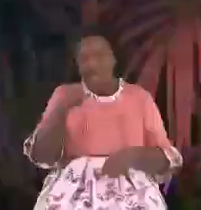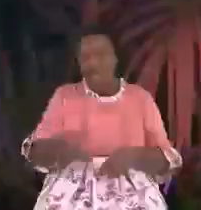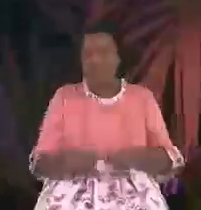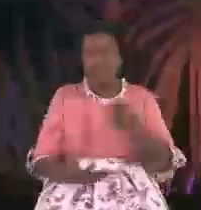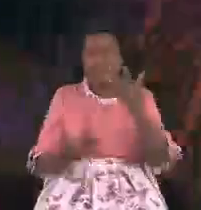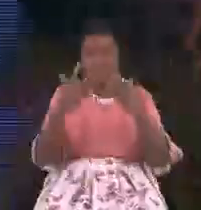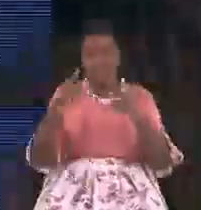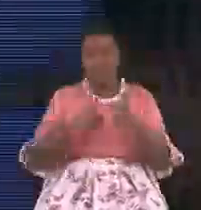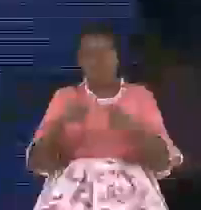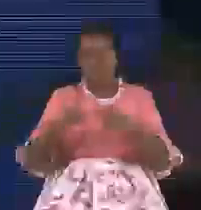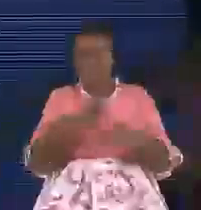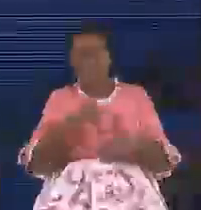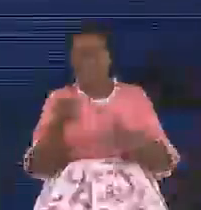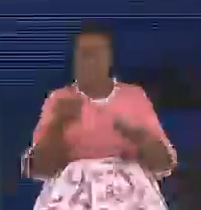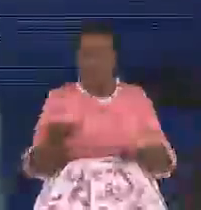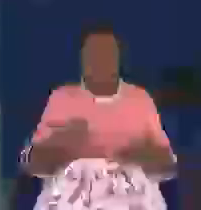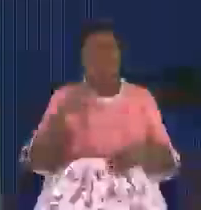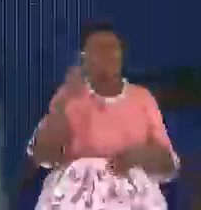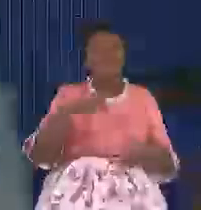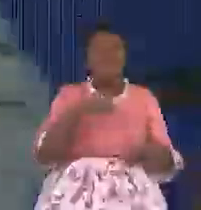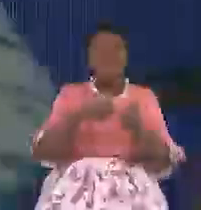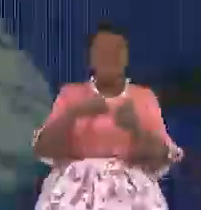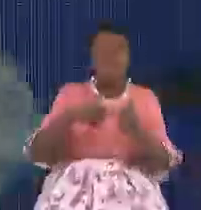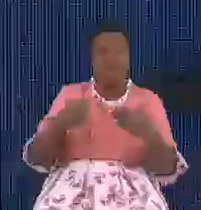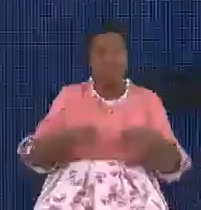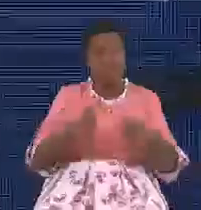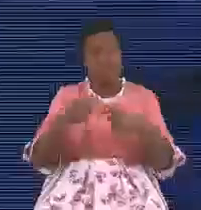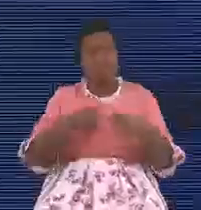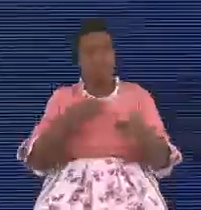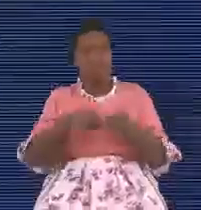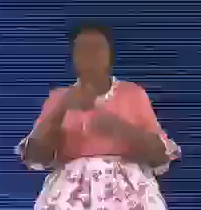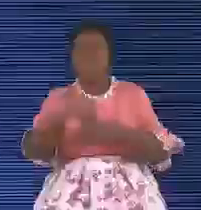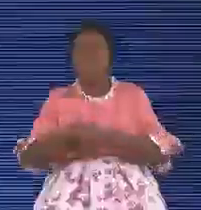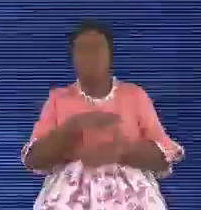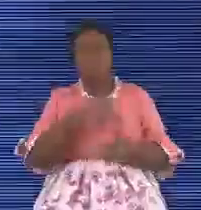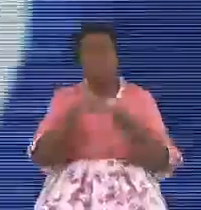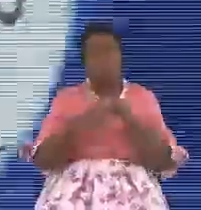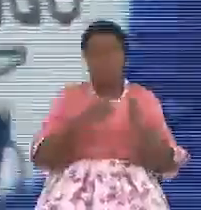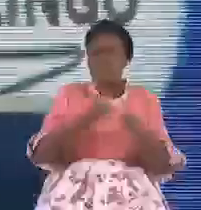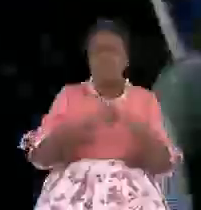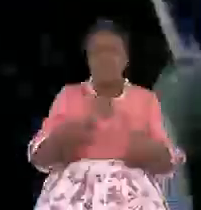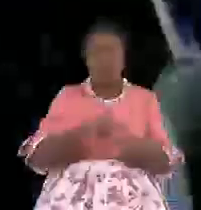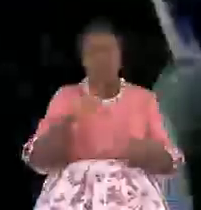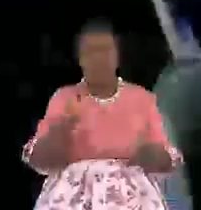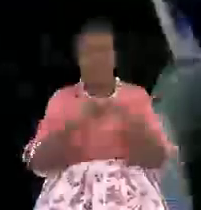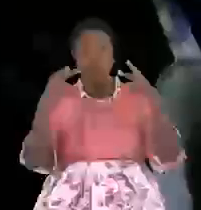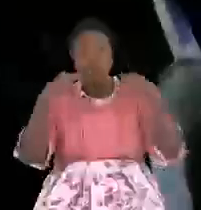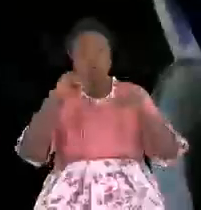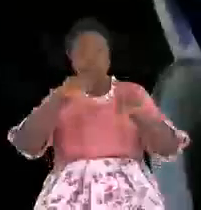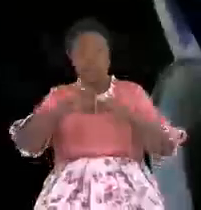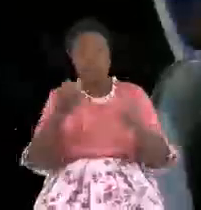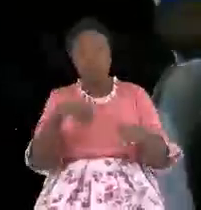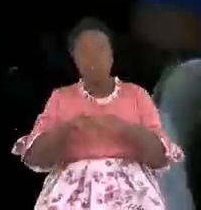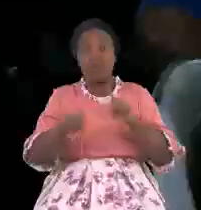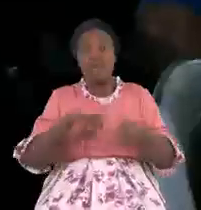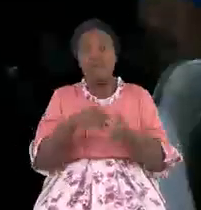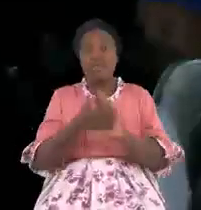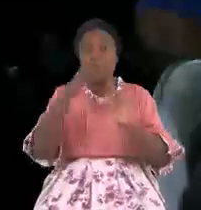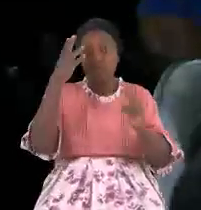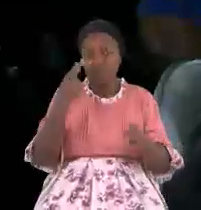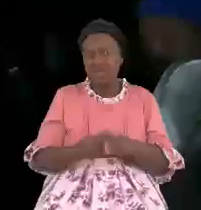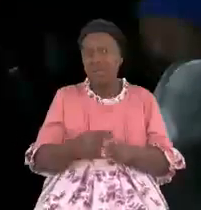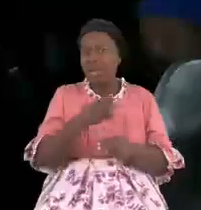me tonight that yoga is broken in your life in jesus name and the